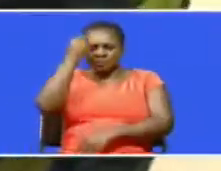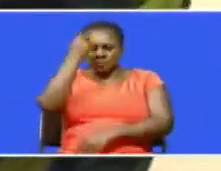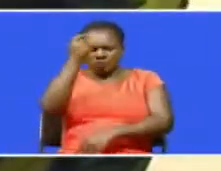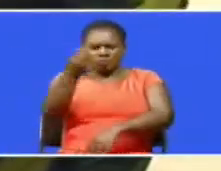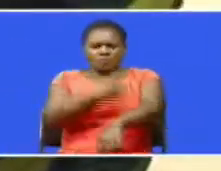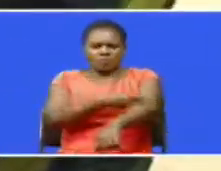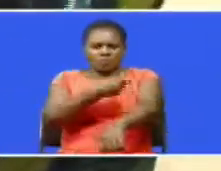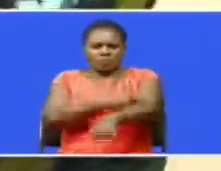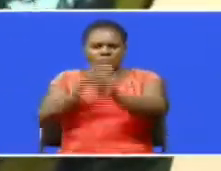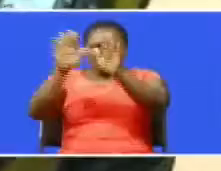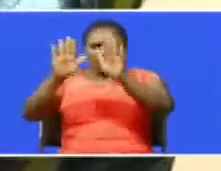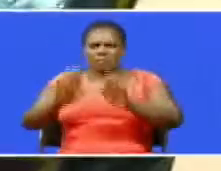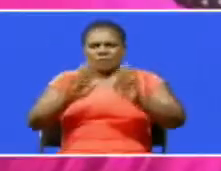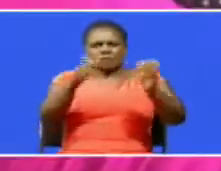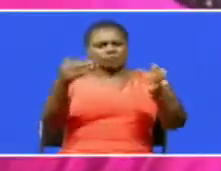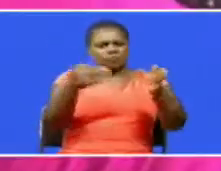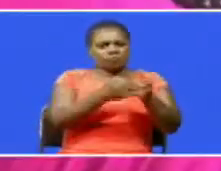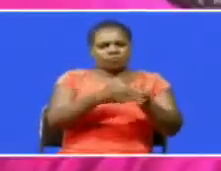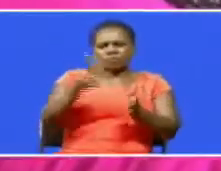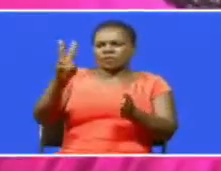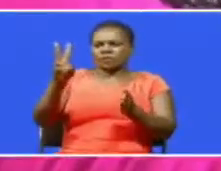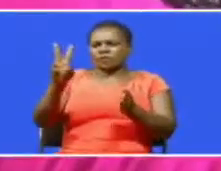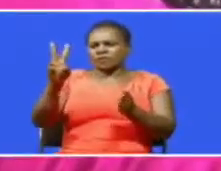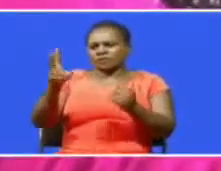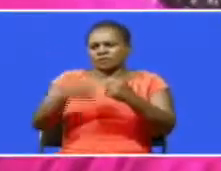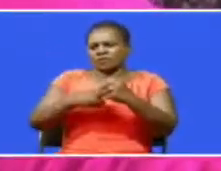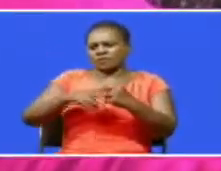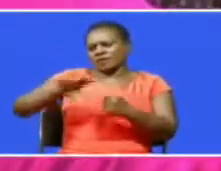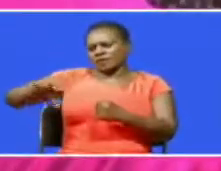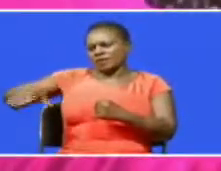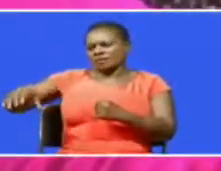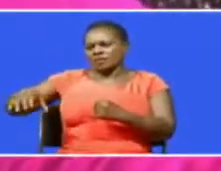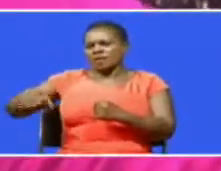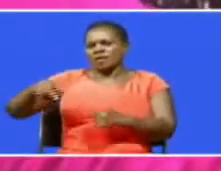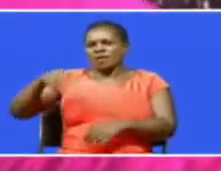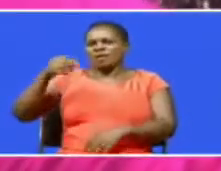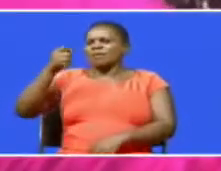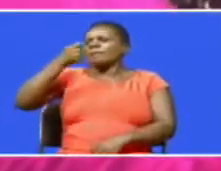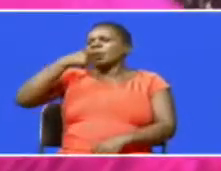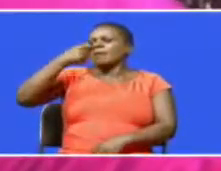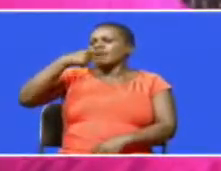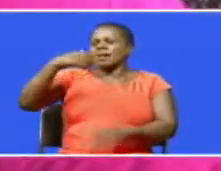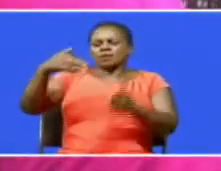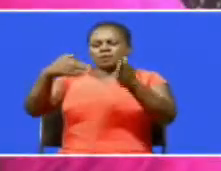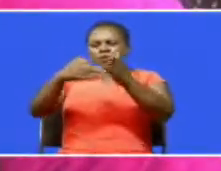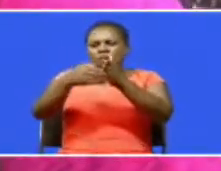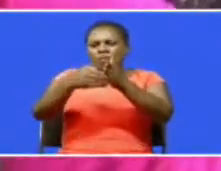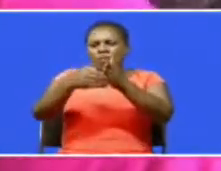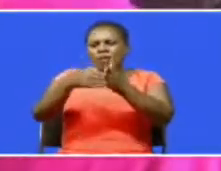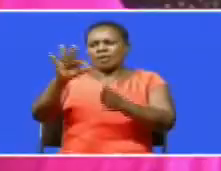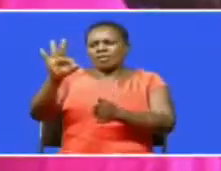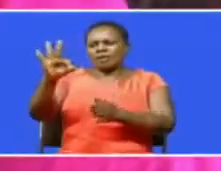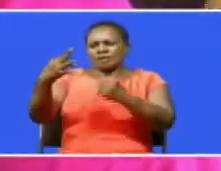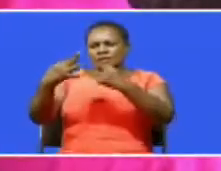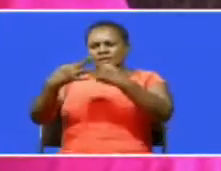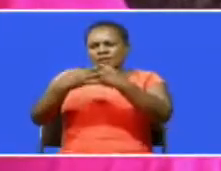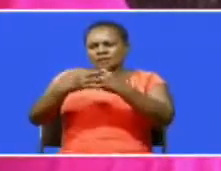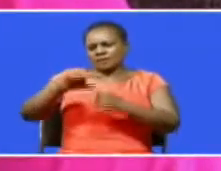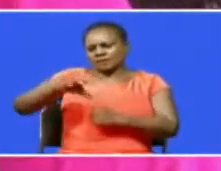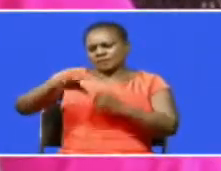vaccination campaigns were suspended in 27 countries and polio campaigns put on hold in 38